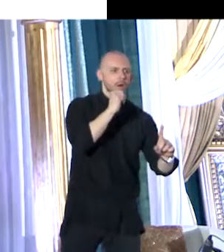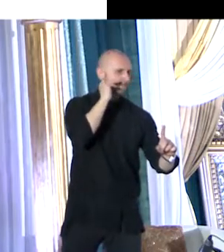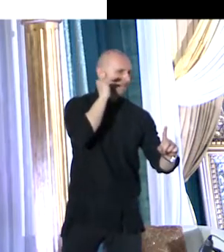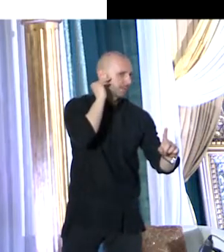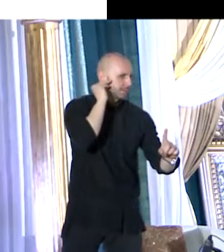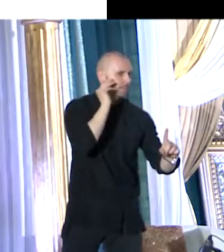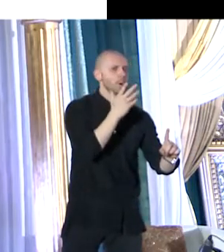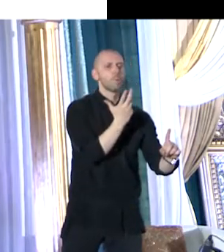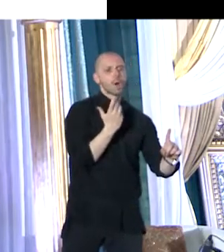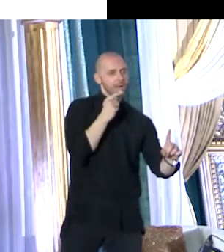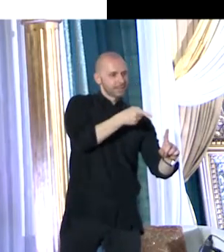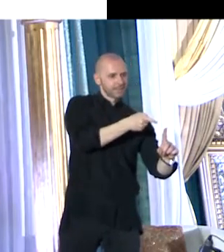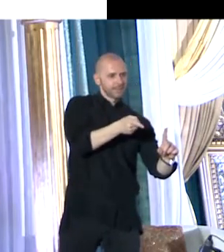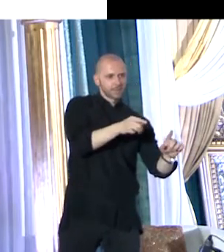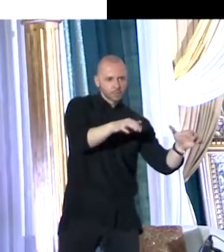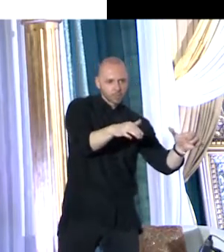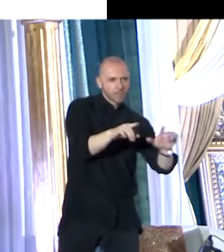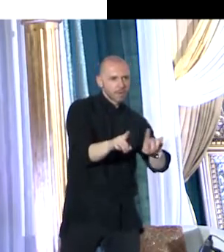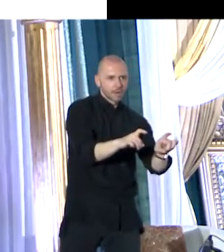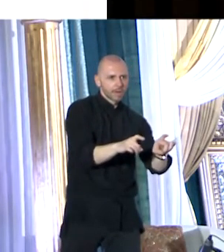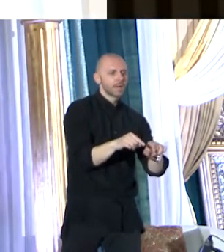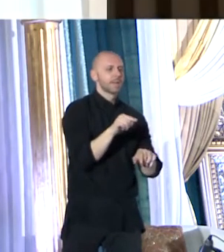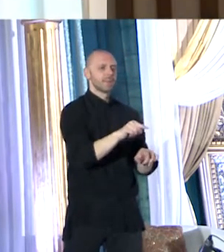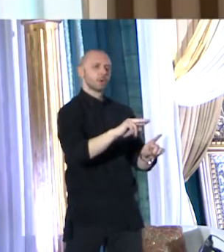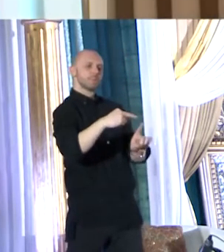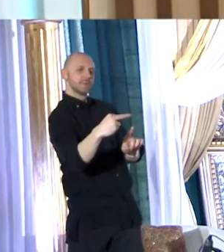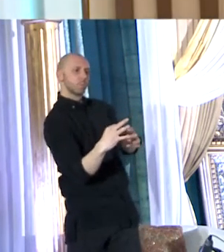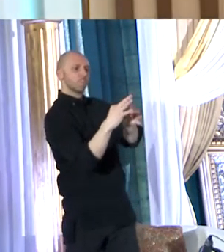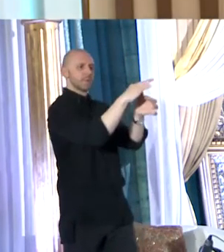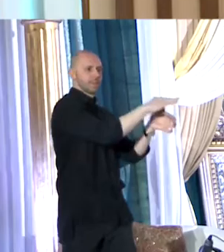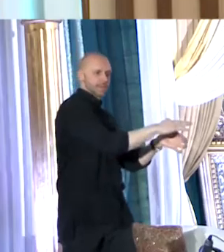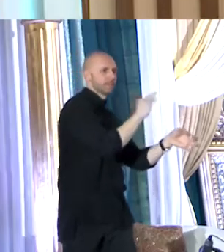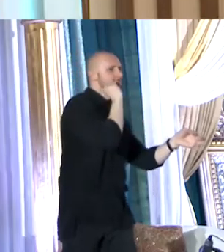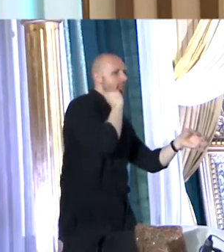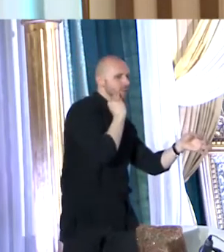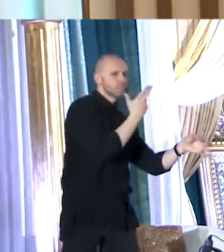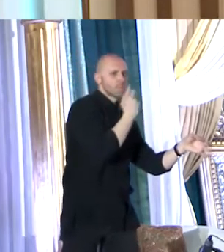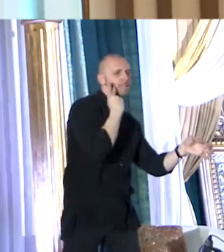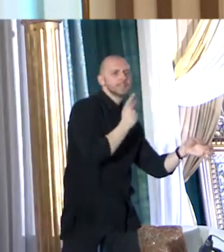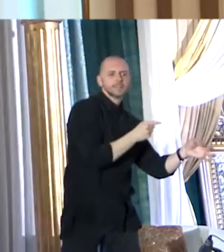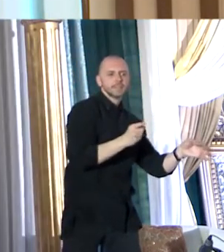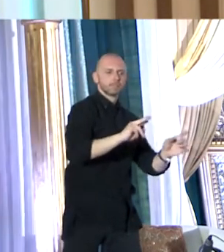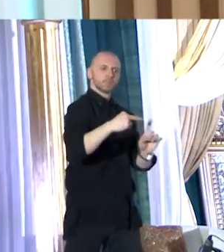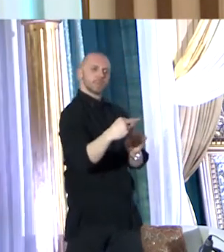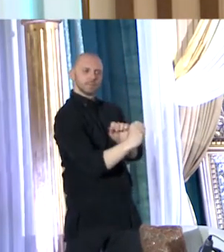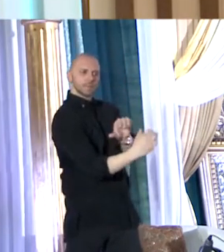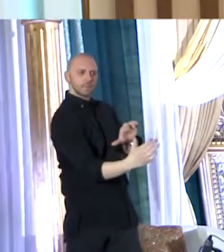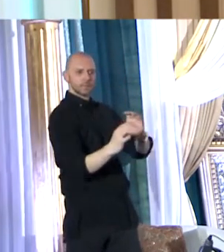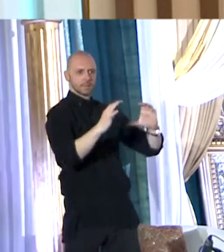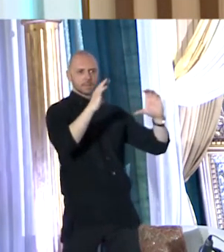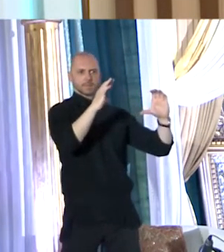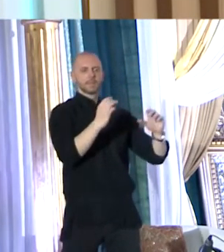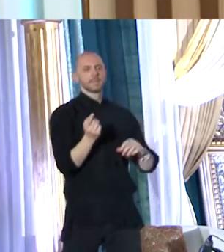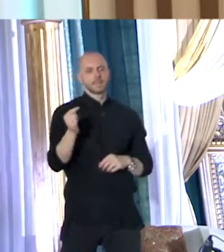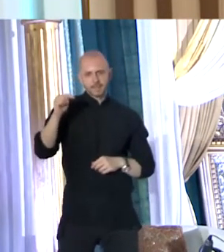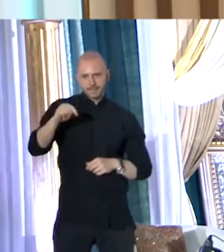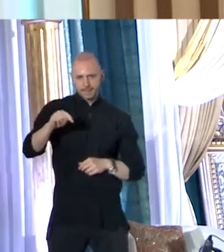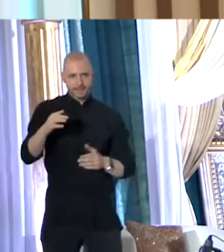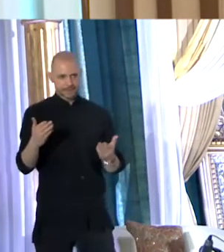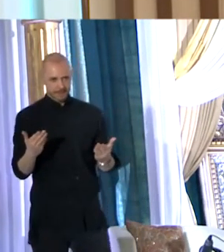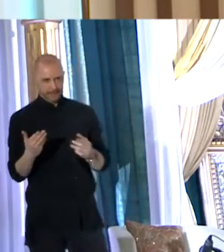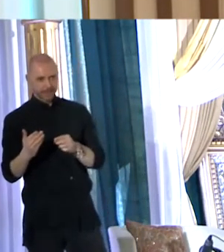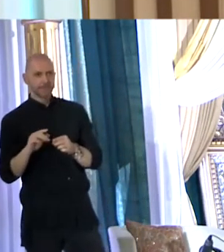towards Islam and Muslims. So we conducted that as well. In both cases, the methodology was the same methodology we used